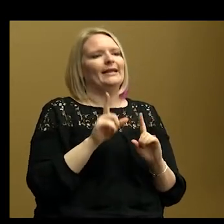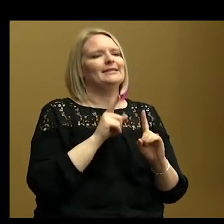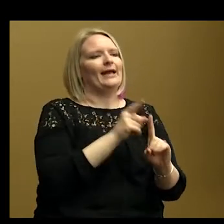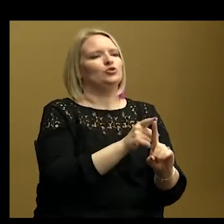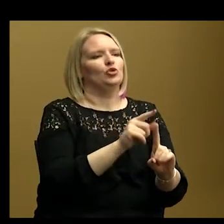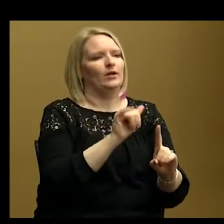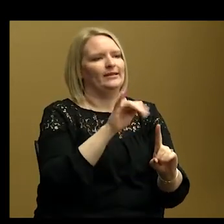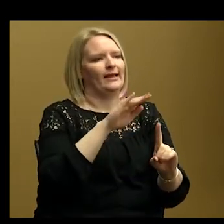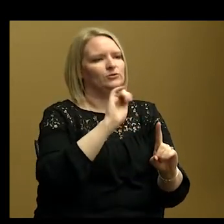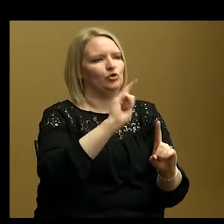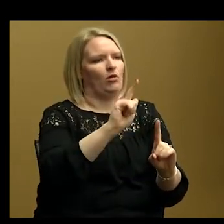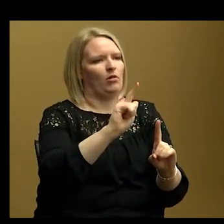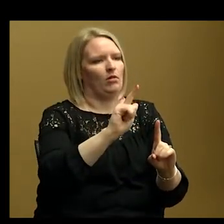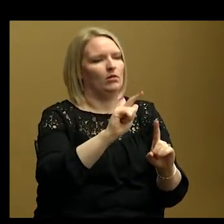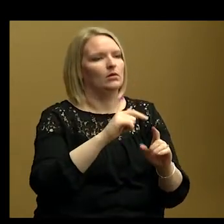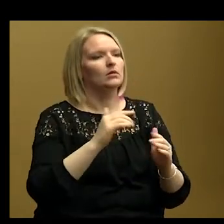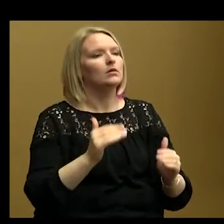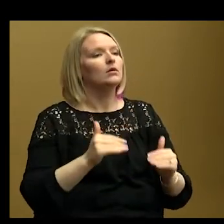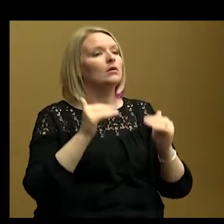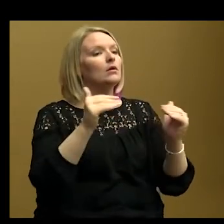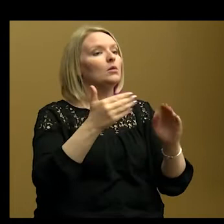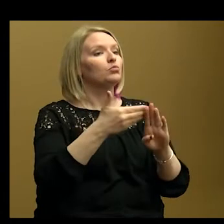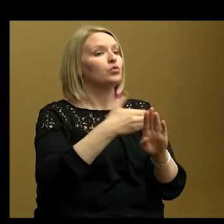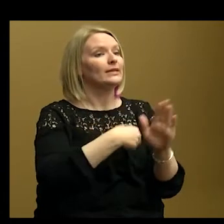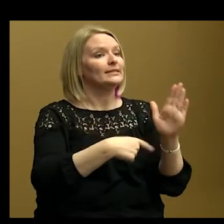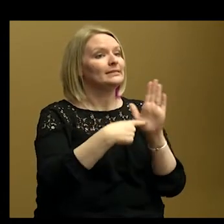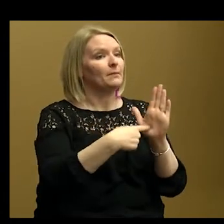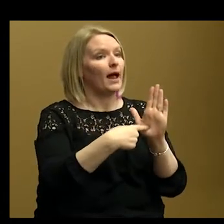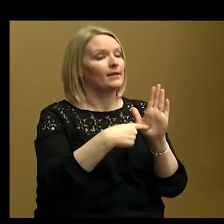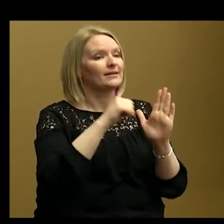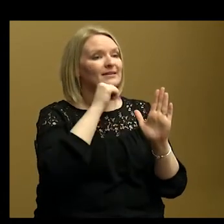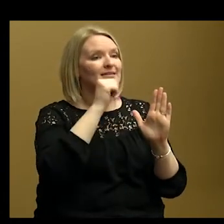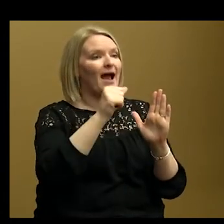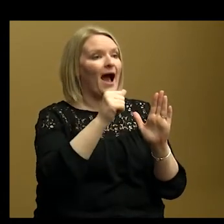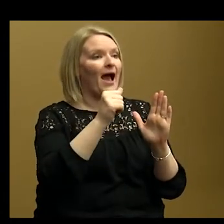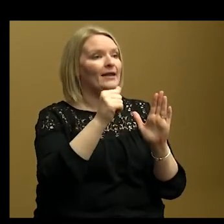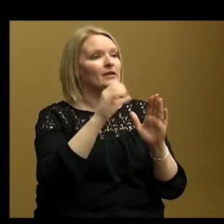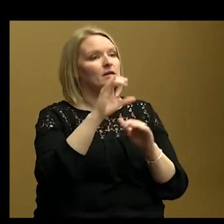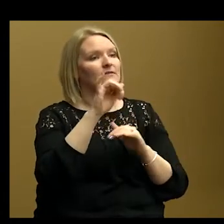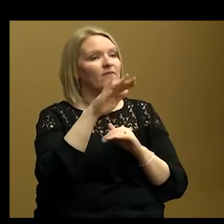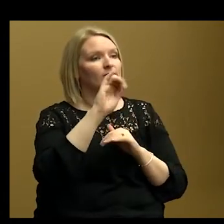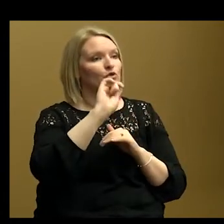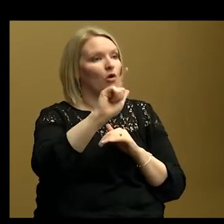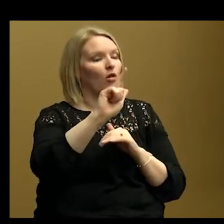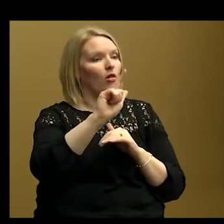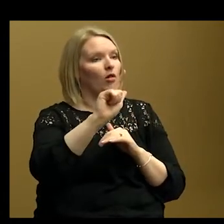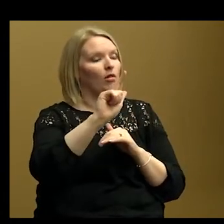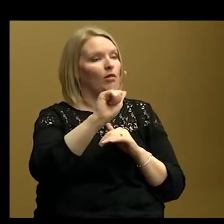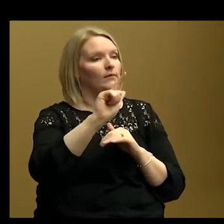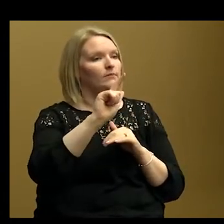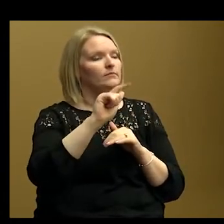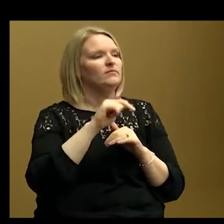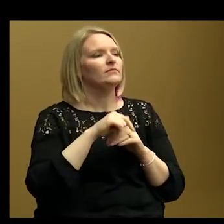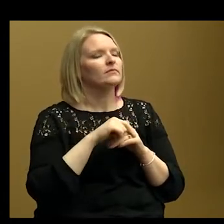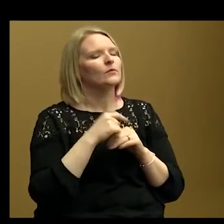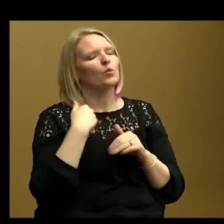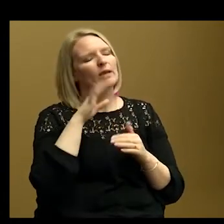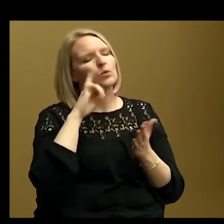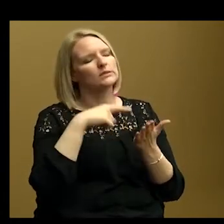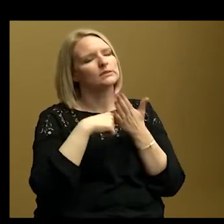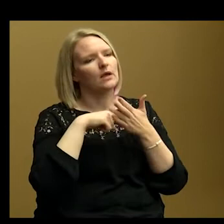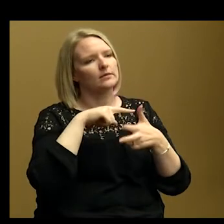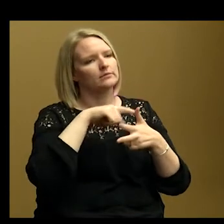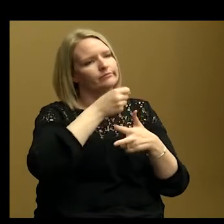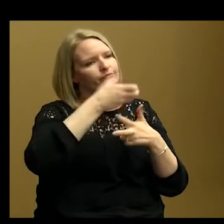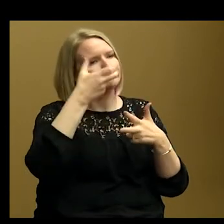there. And then pre-symbolic, non-conventional, those are we'll talk about